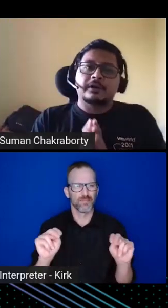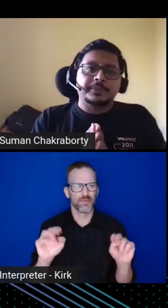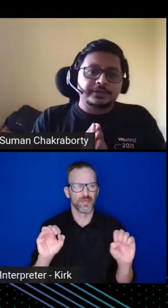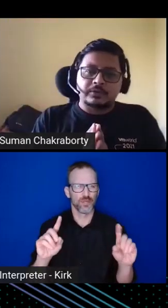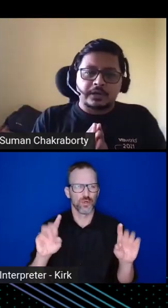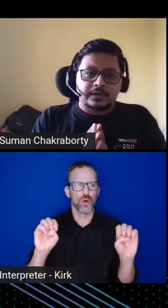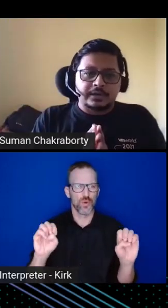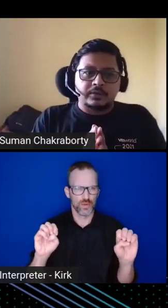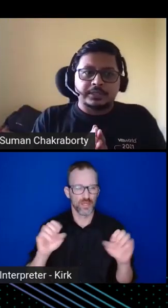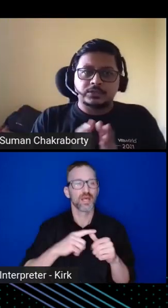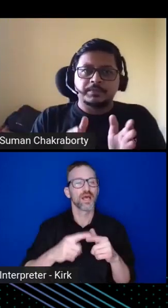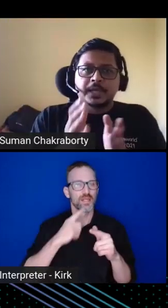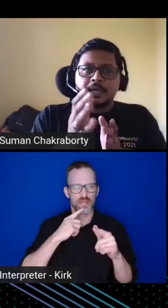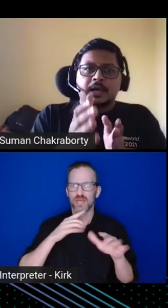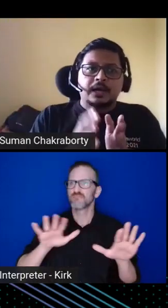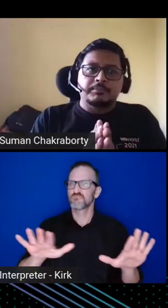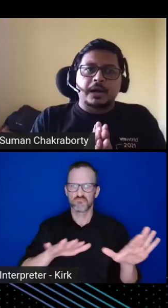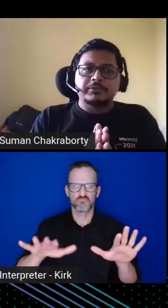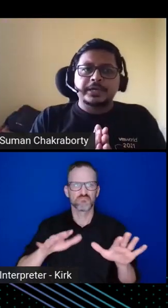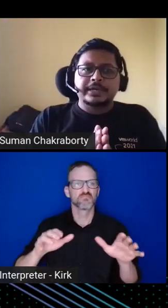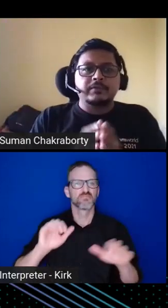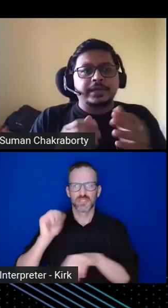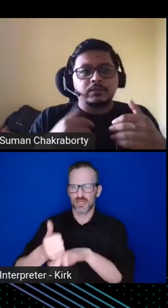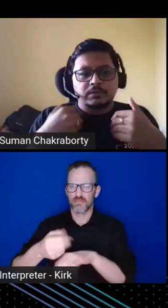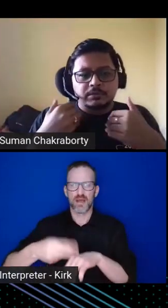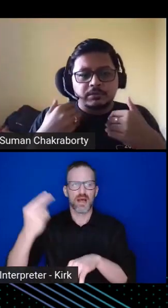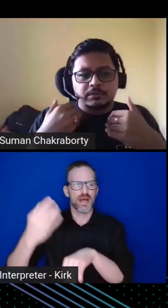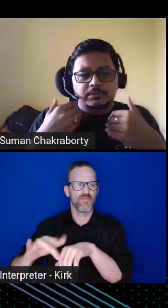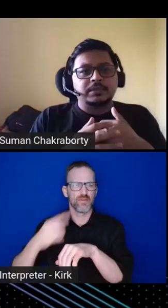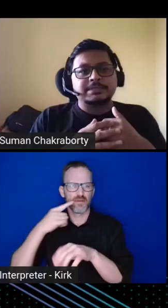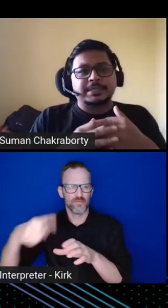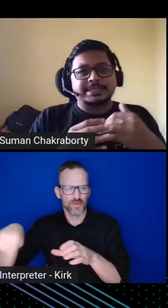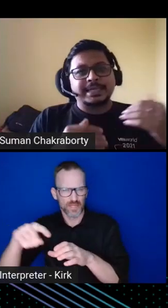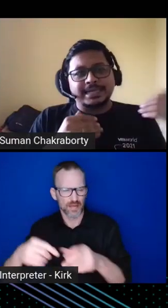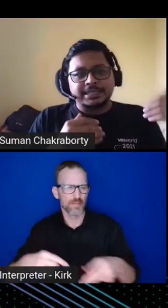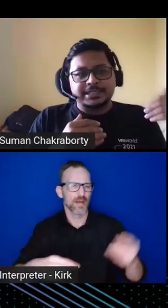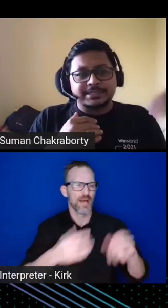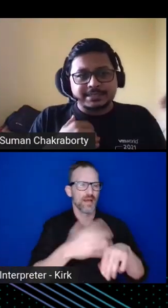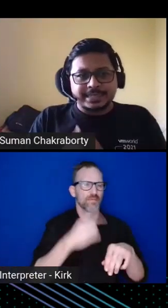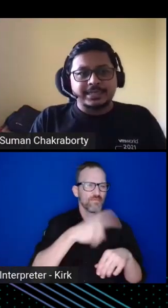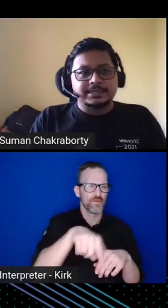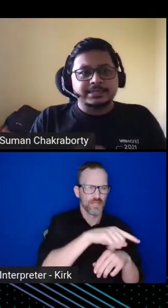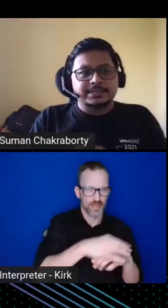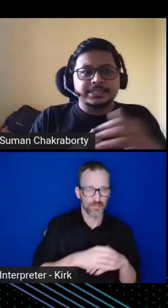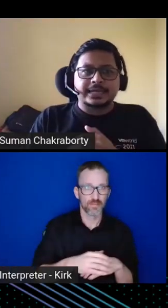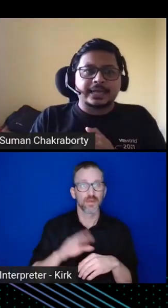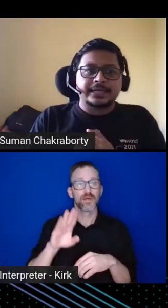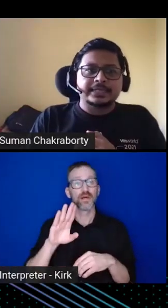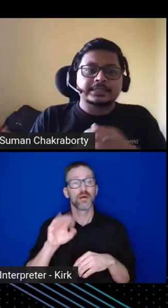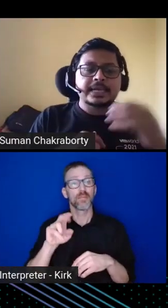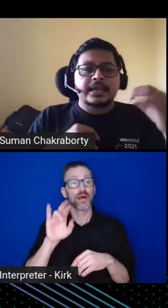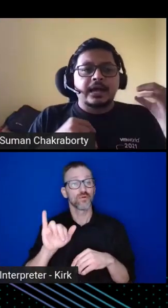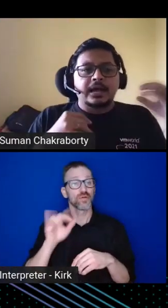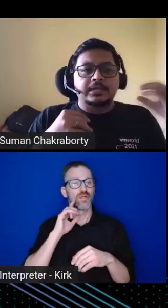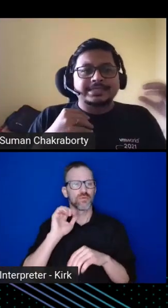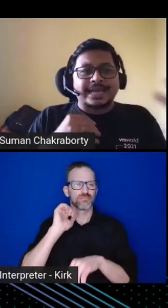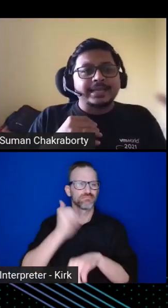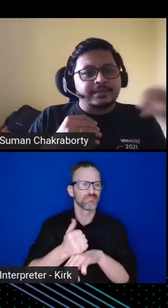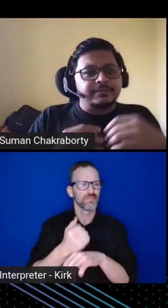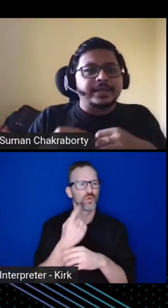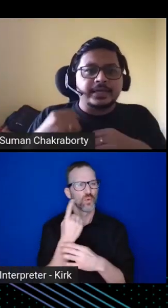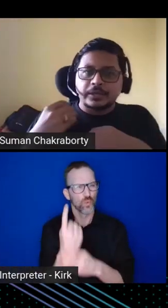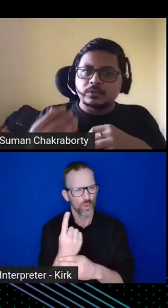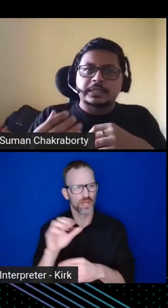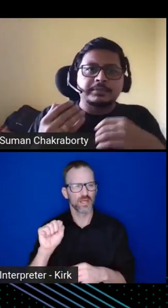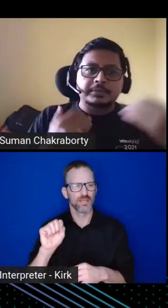available environment around it. So Boundary Dev, when you run, so this basically initiates a single session that contains